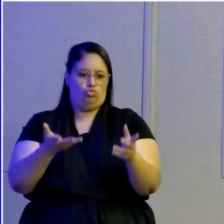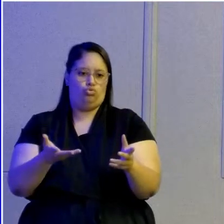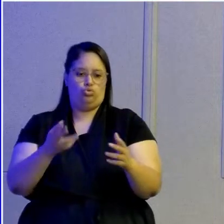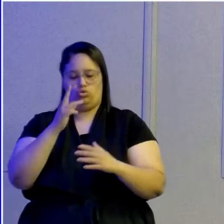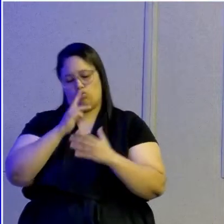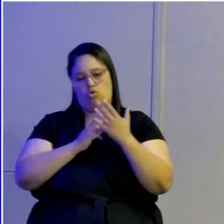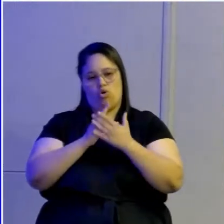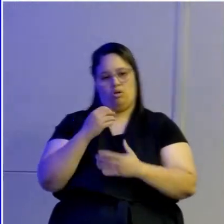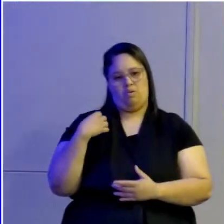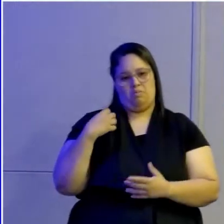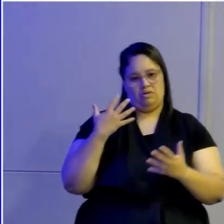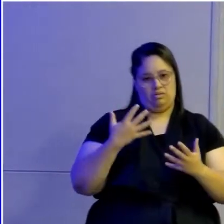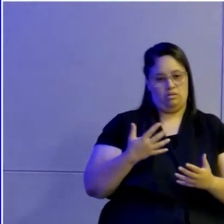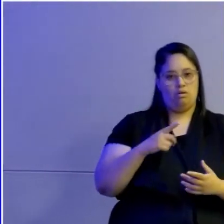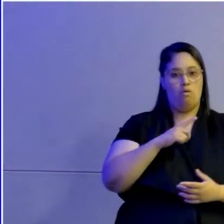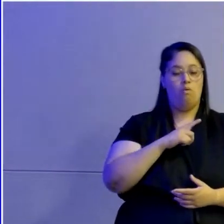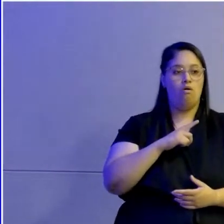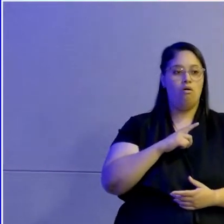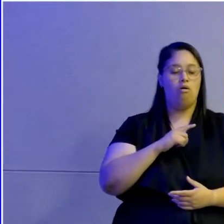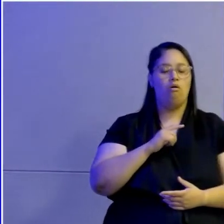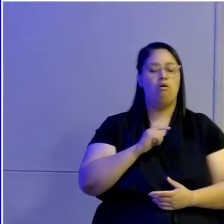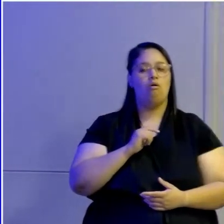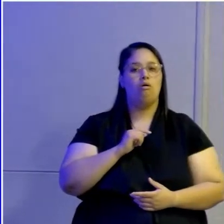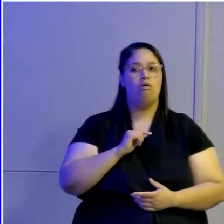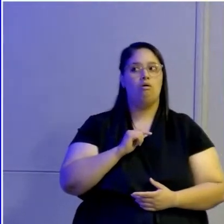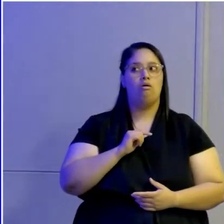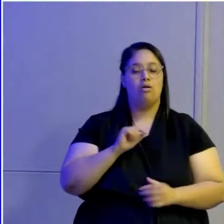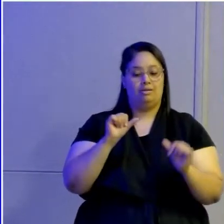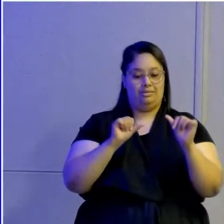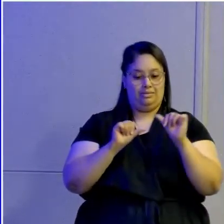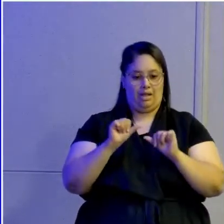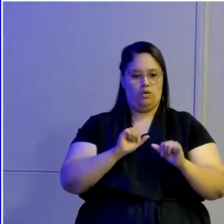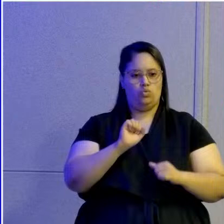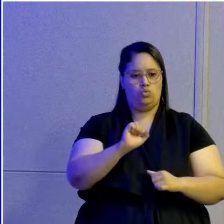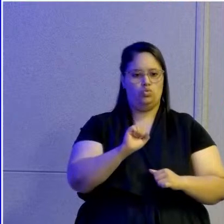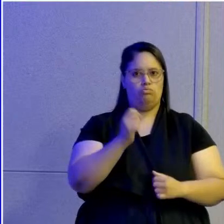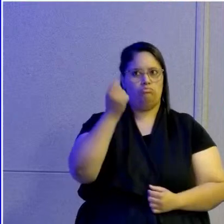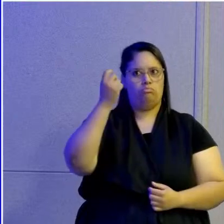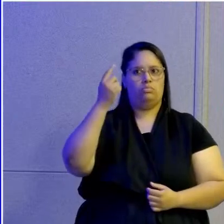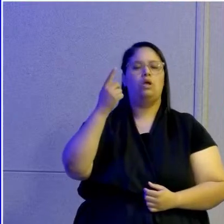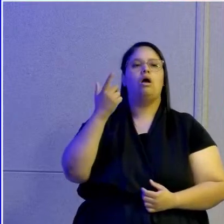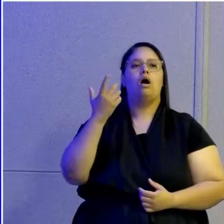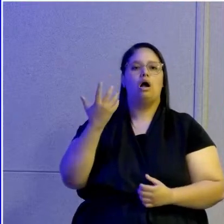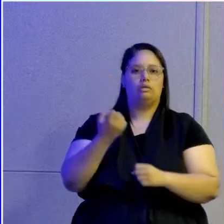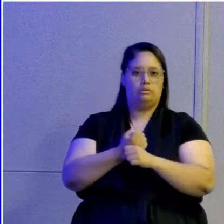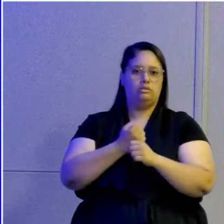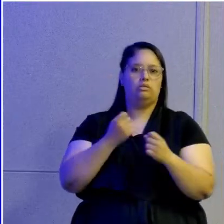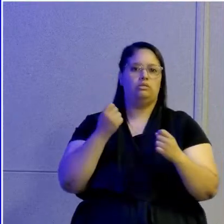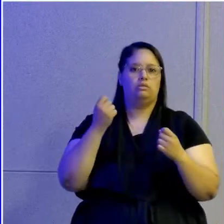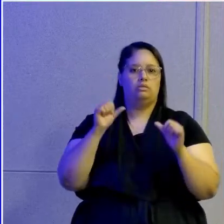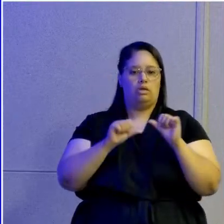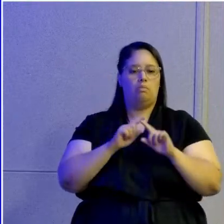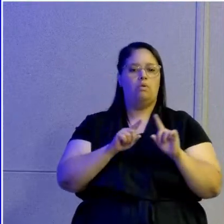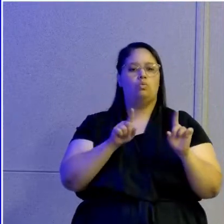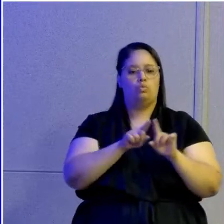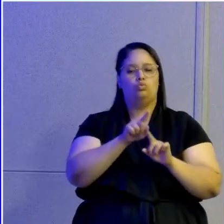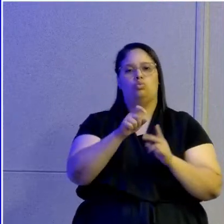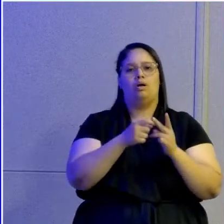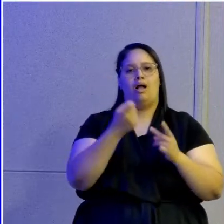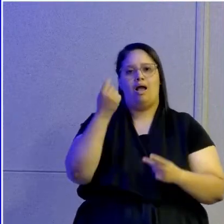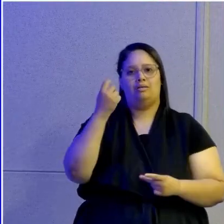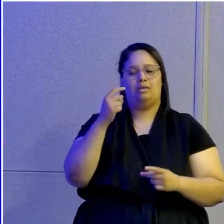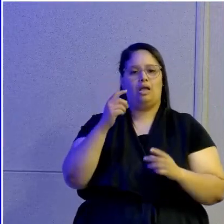Honourable Minister, in terms of the fact that in terms of science, you want someone that understands the science, but you also want to understand